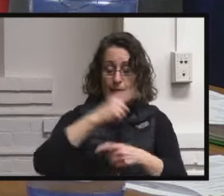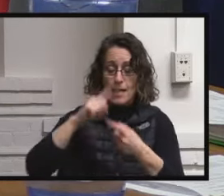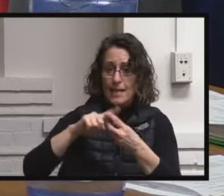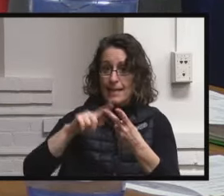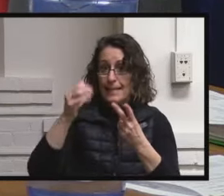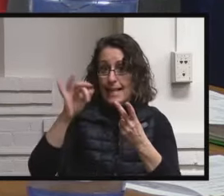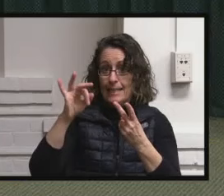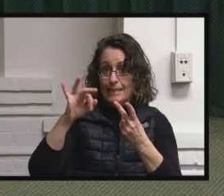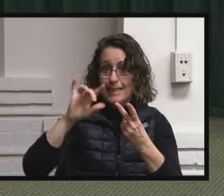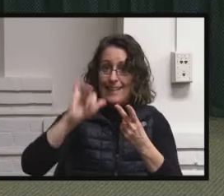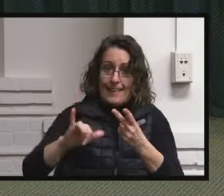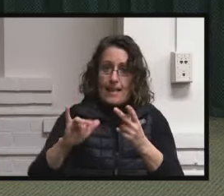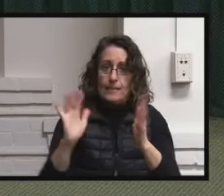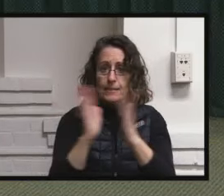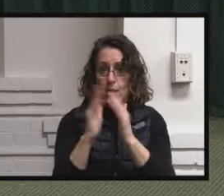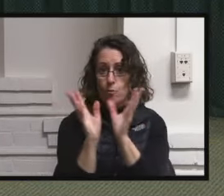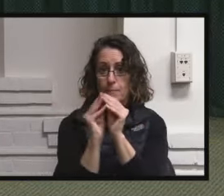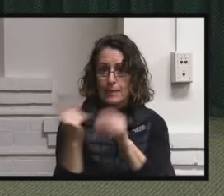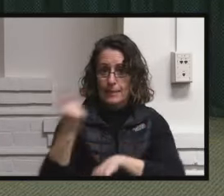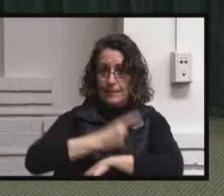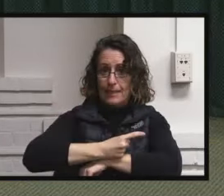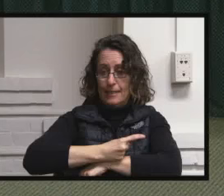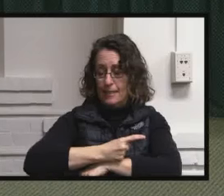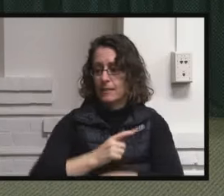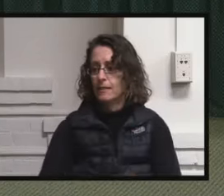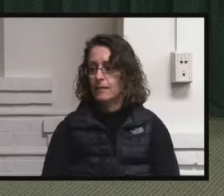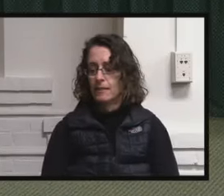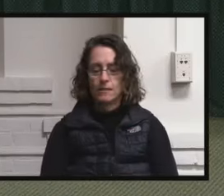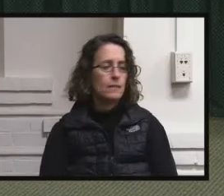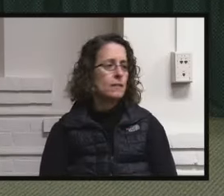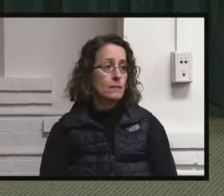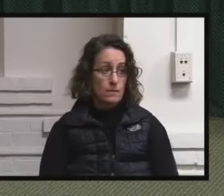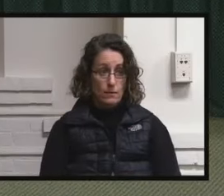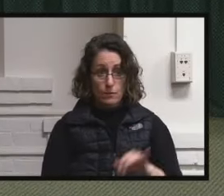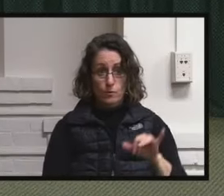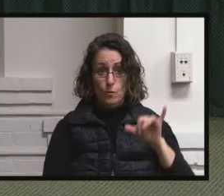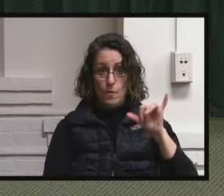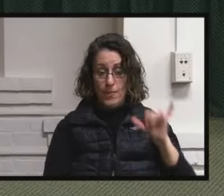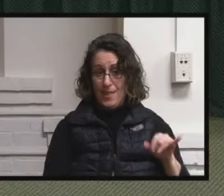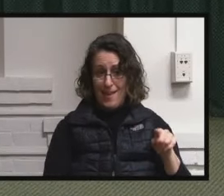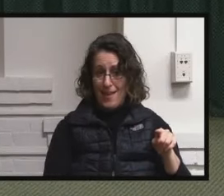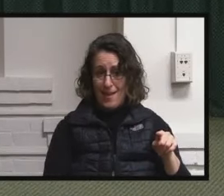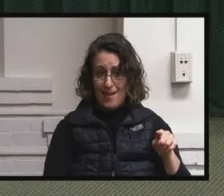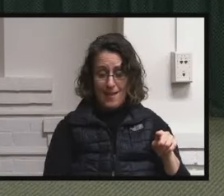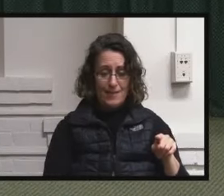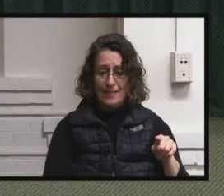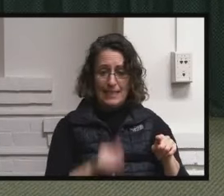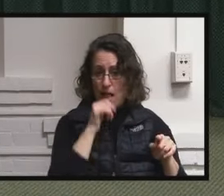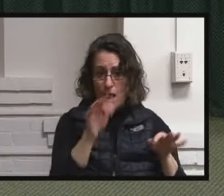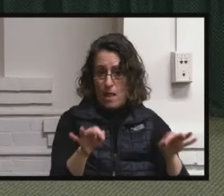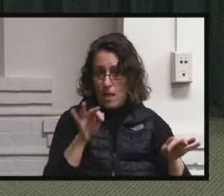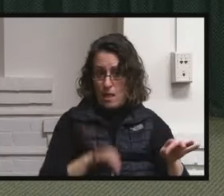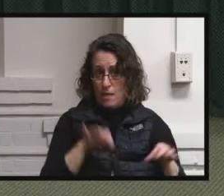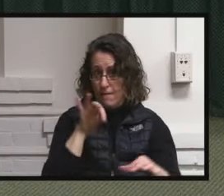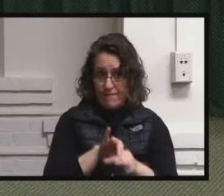Okay, so we're now thinking that we're going to go that route instead of having an earlier voting.